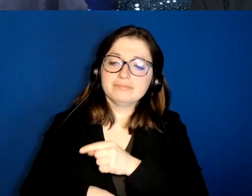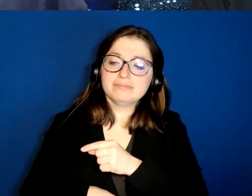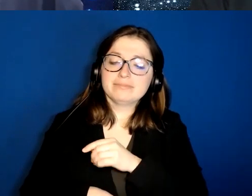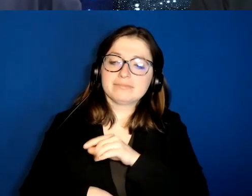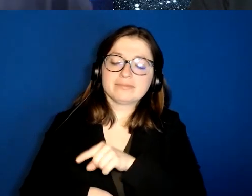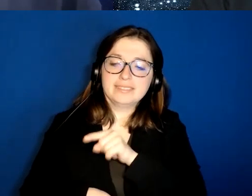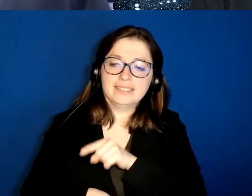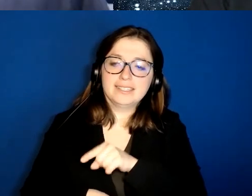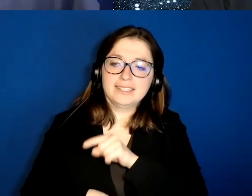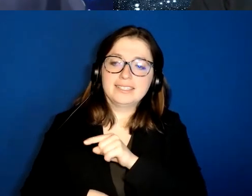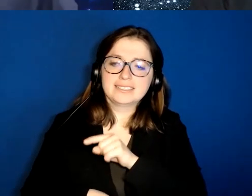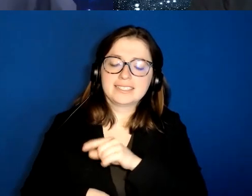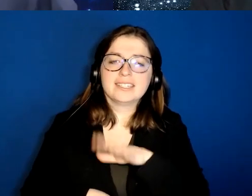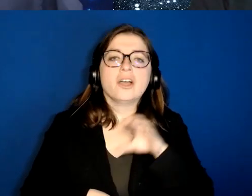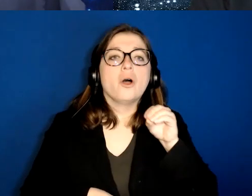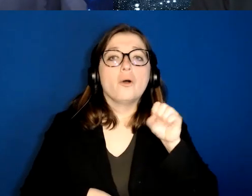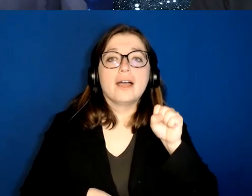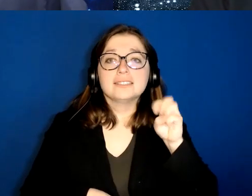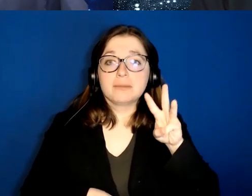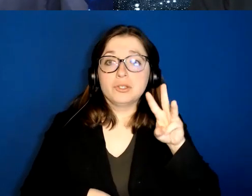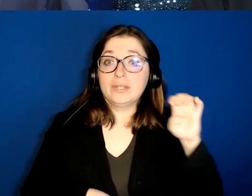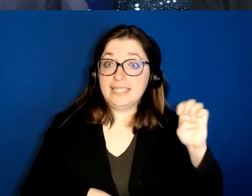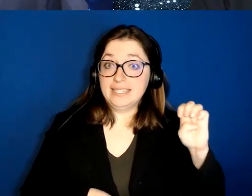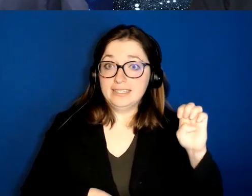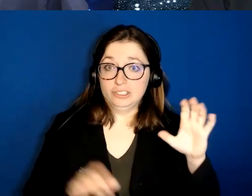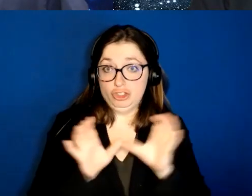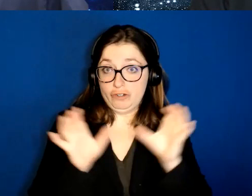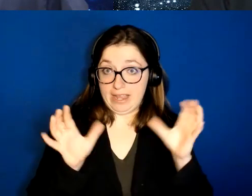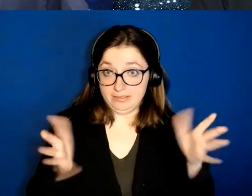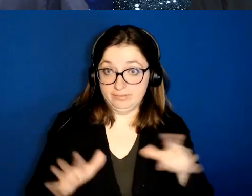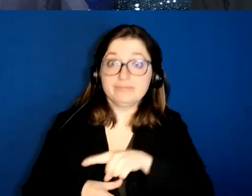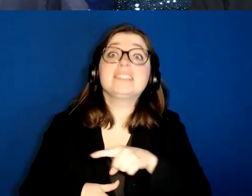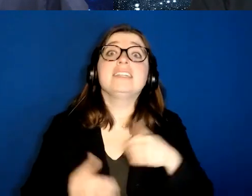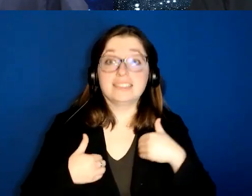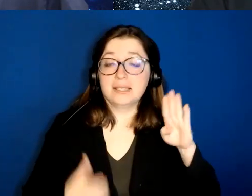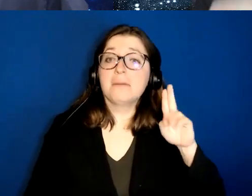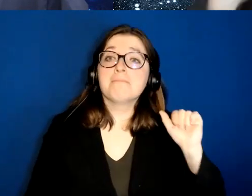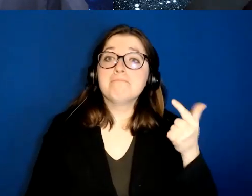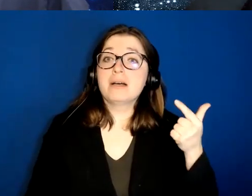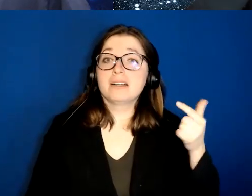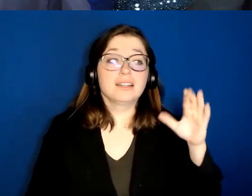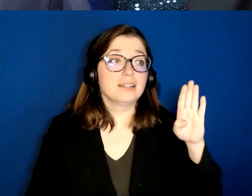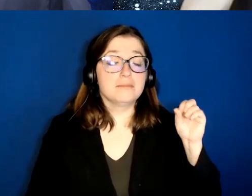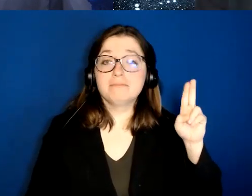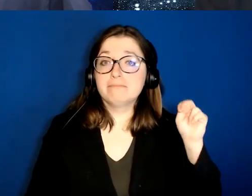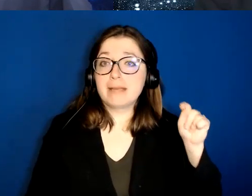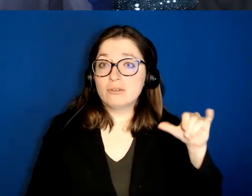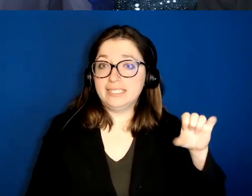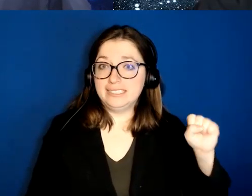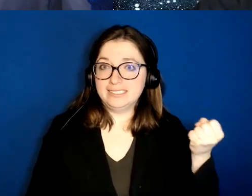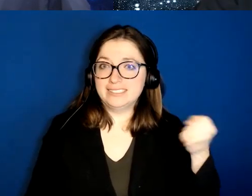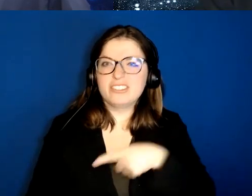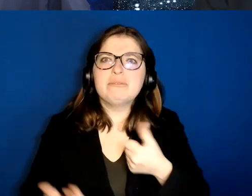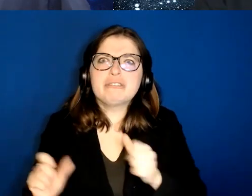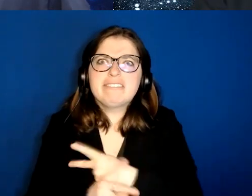he's OSWE certified and does bug bounties. So he was trying to figure out how to do bug